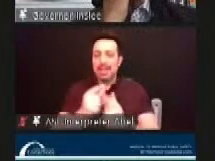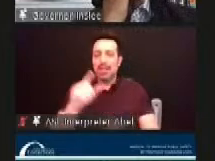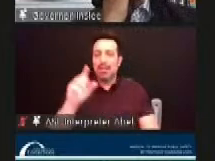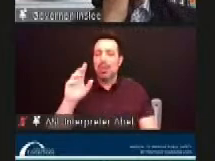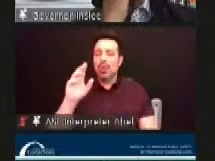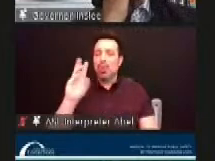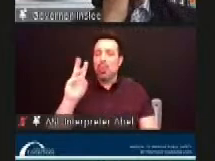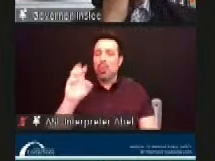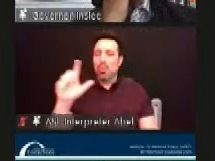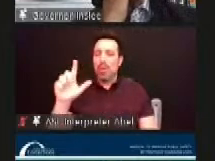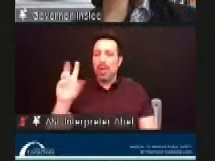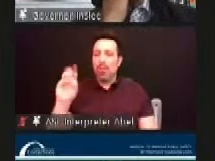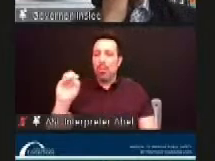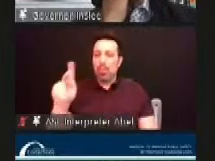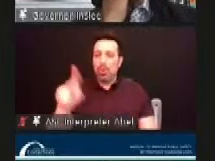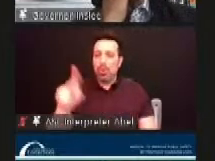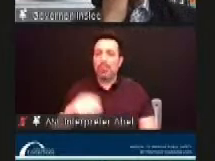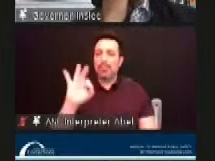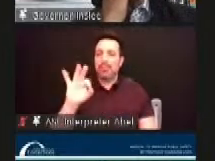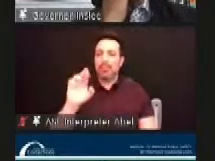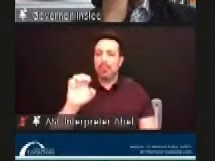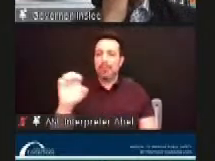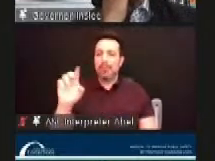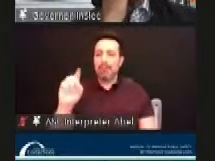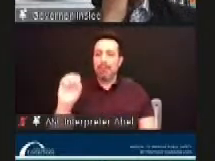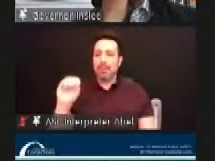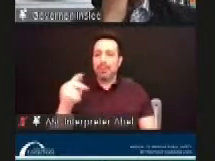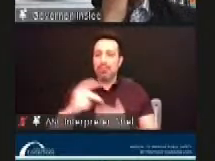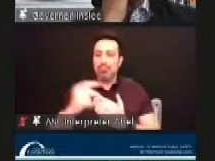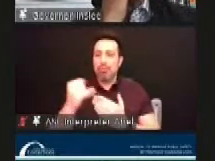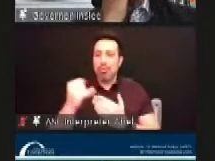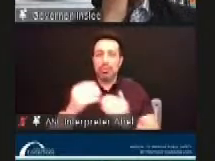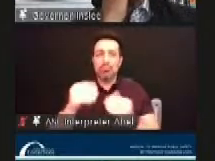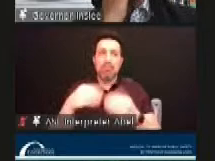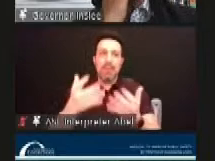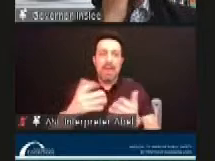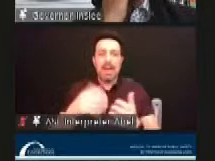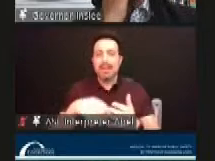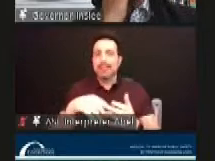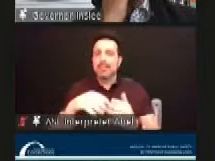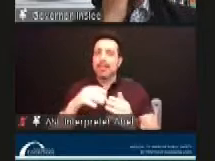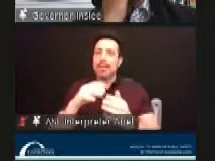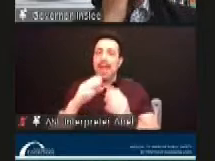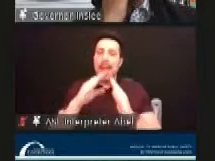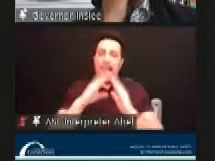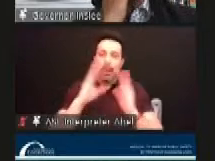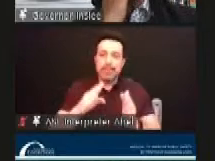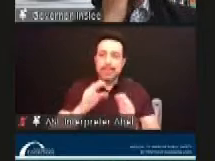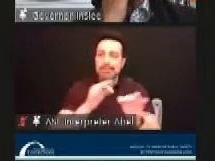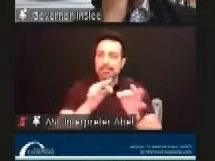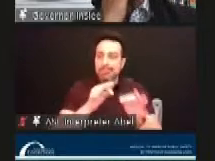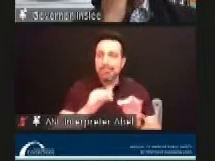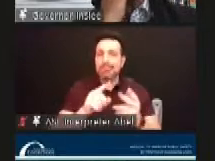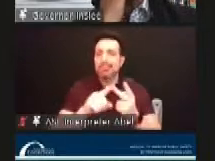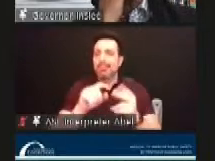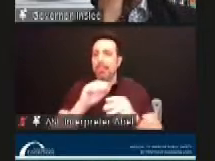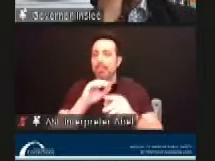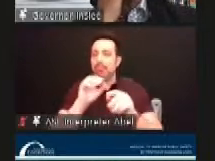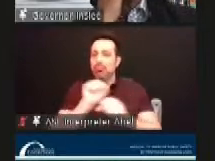Project, and they help us provide housing, job training, and mentoring.